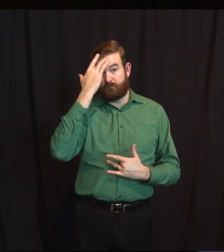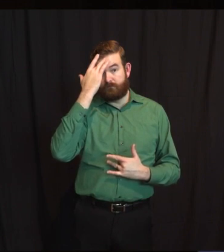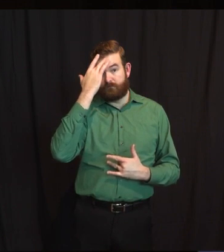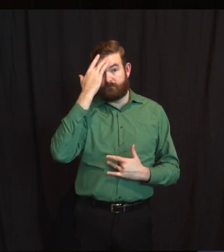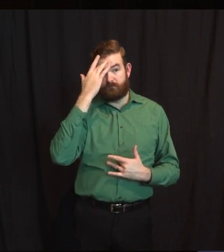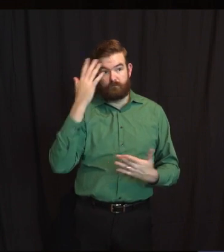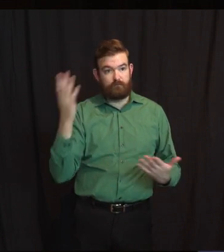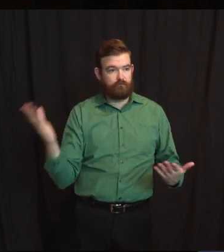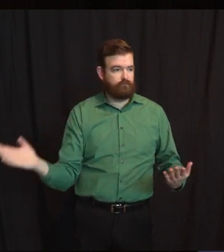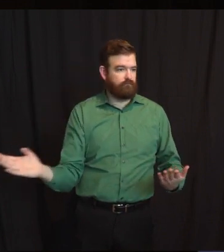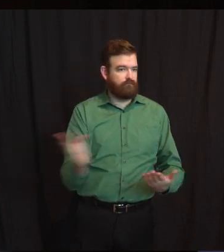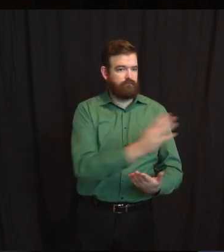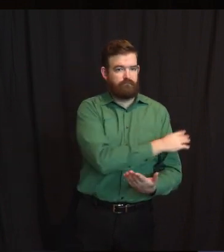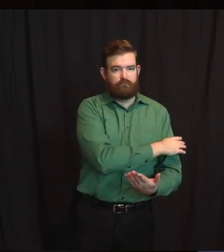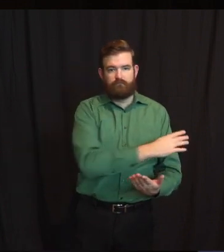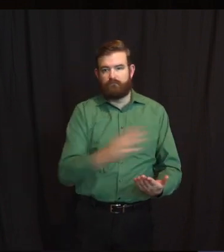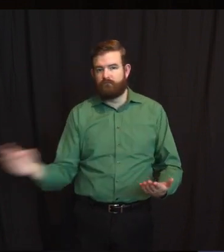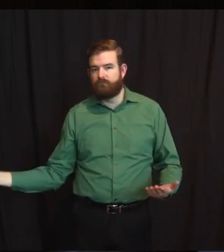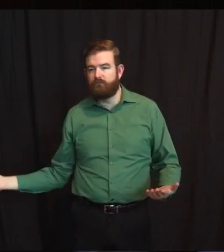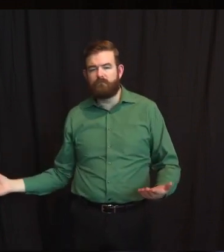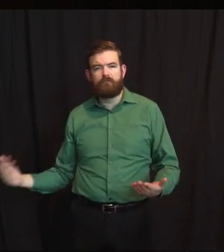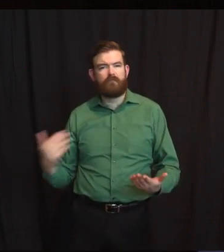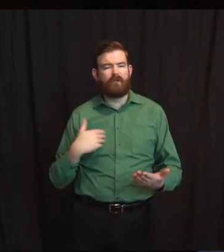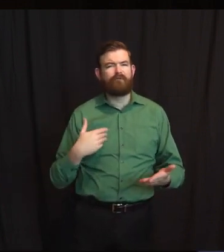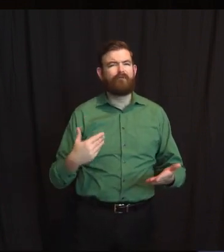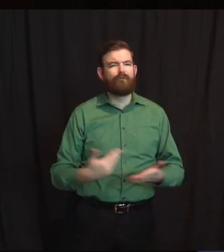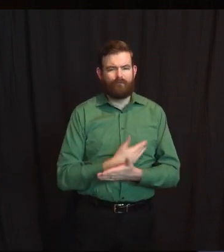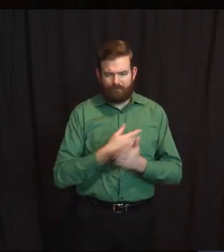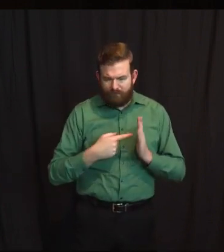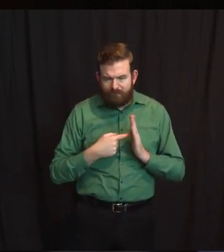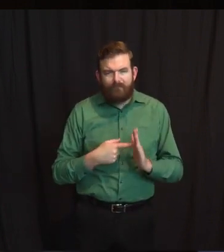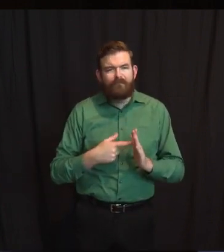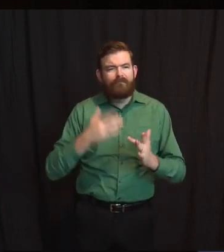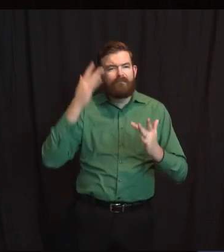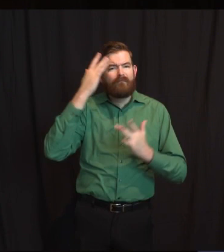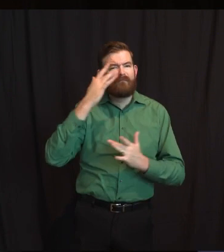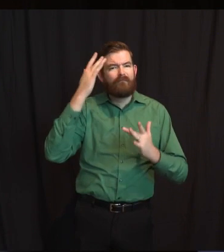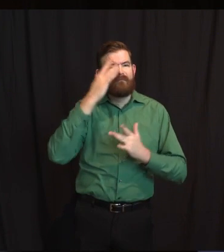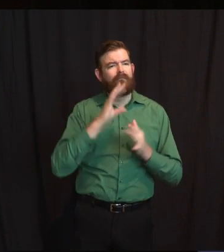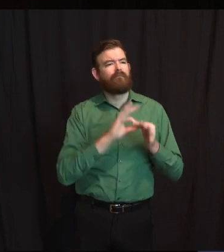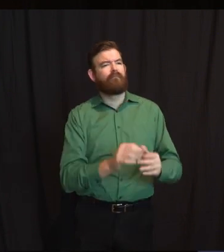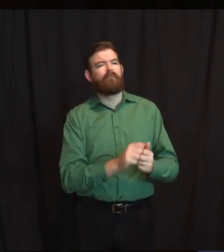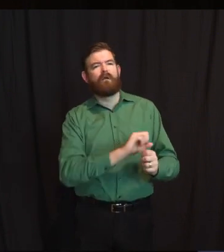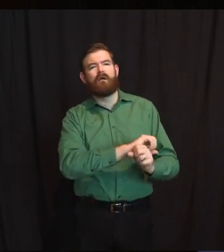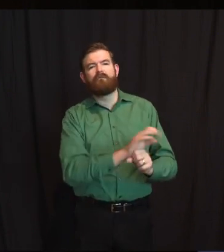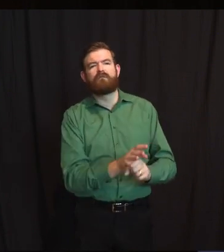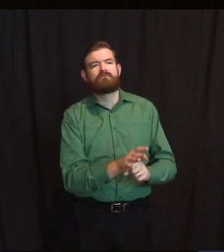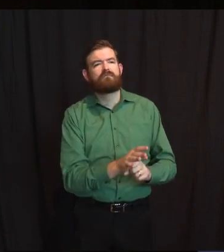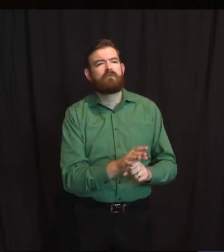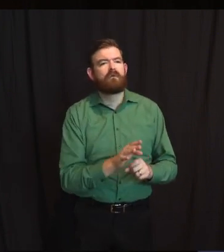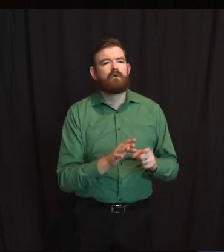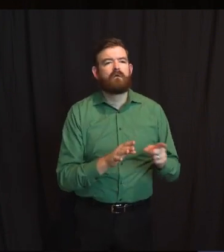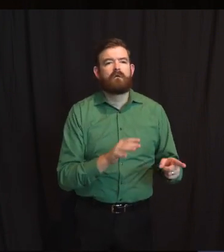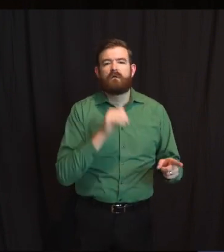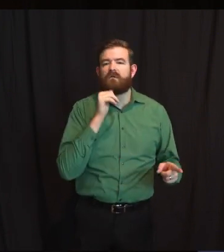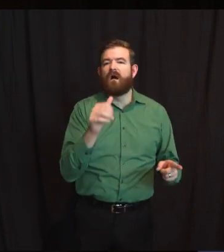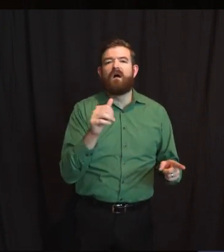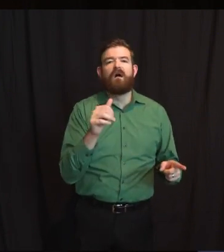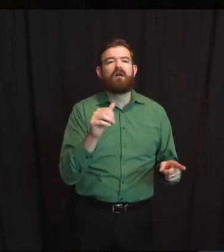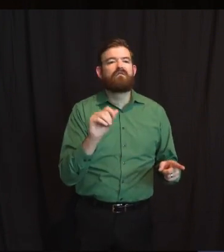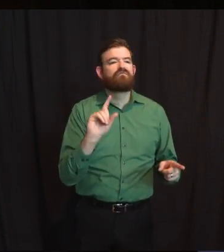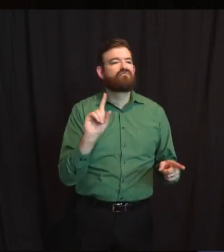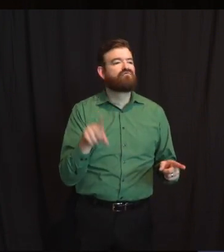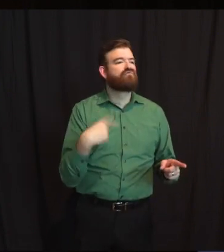new symptoms that might be associated with novel coronavirus disease, aside from the typical flu type of presentation.